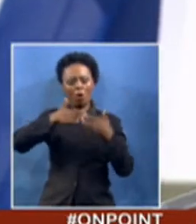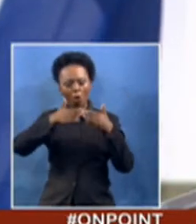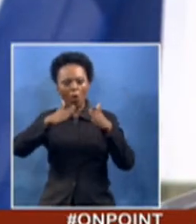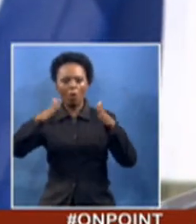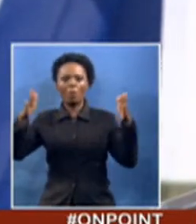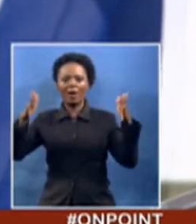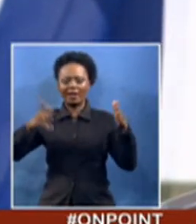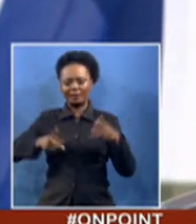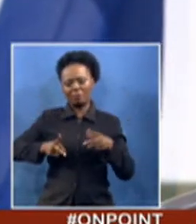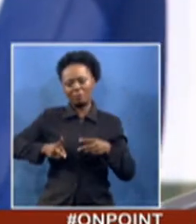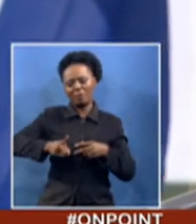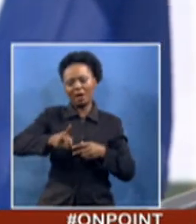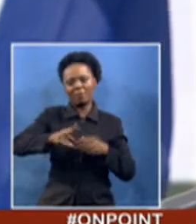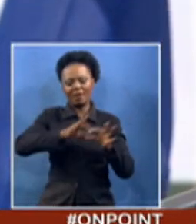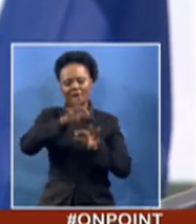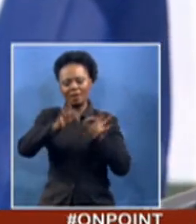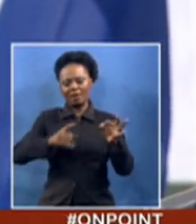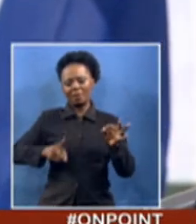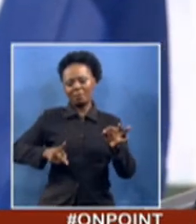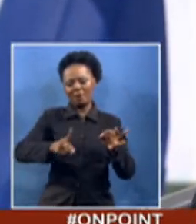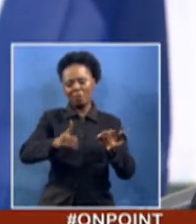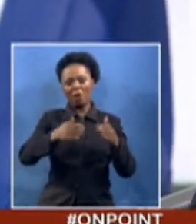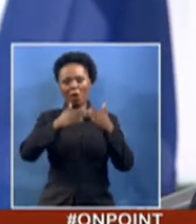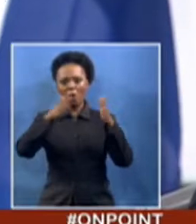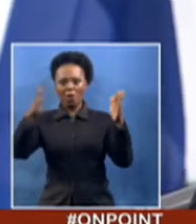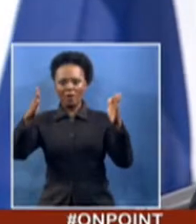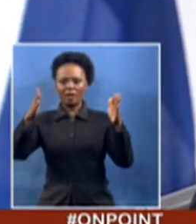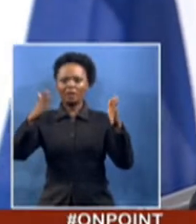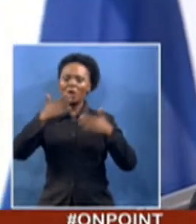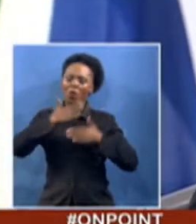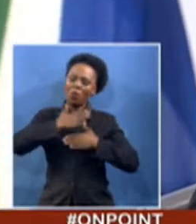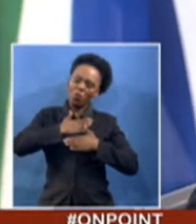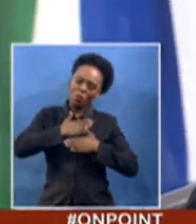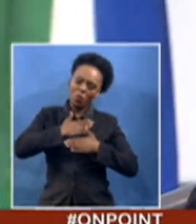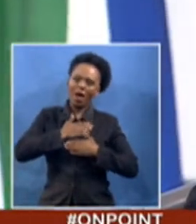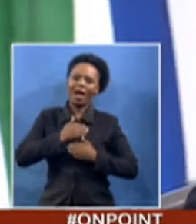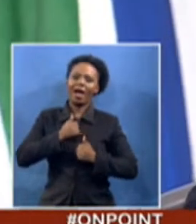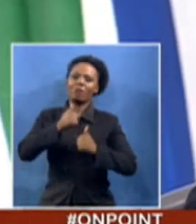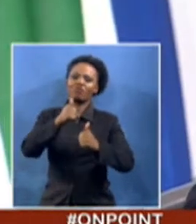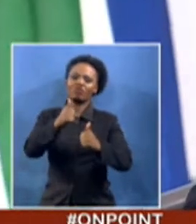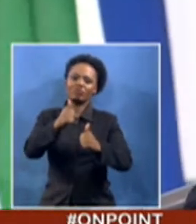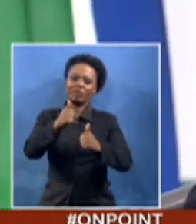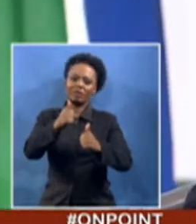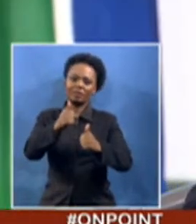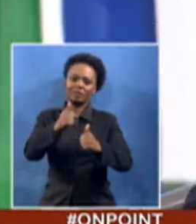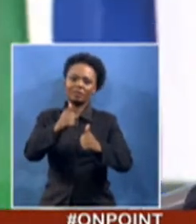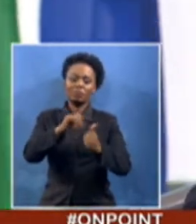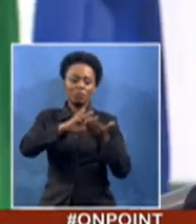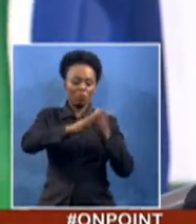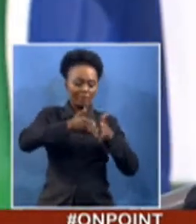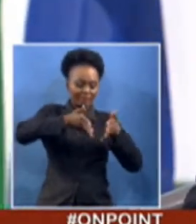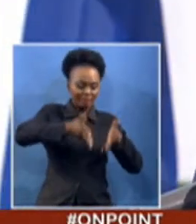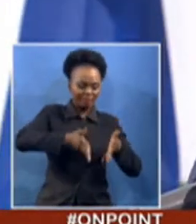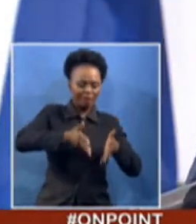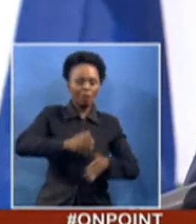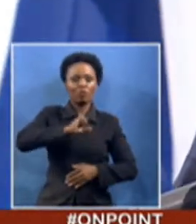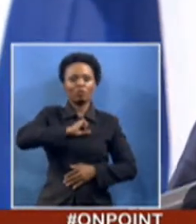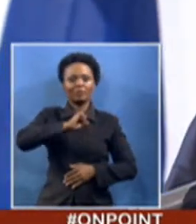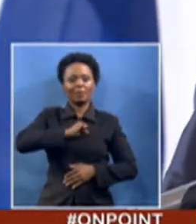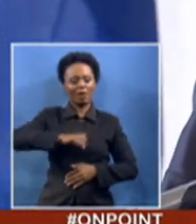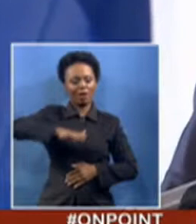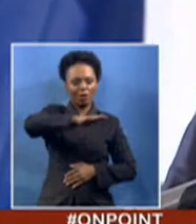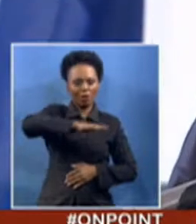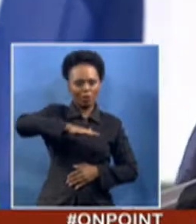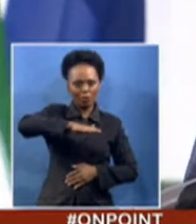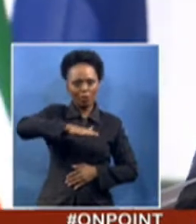to us as the people of the Free State, and especially the people of Botshabelo. Botshabelo is one of